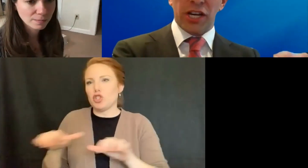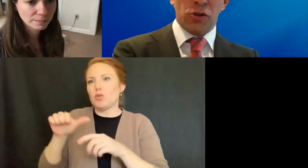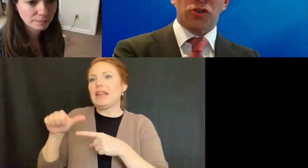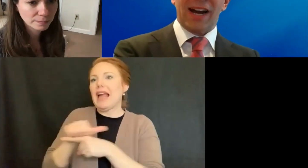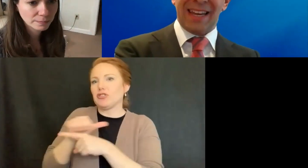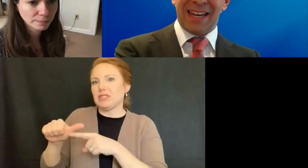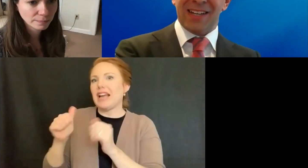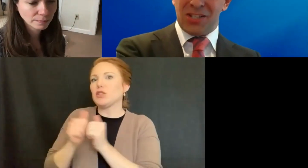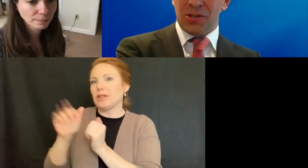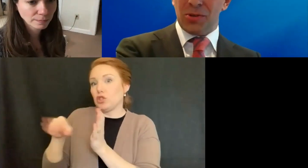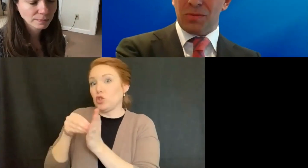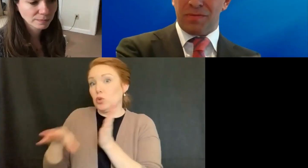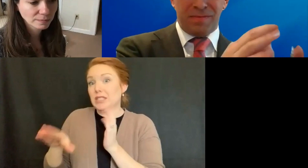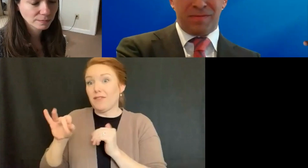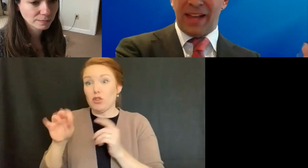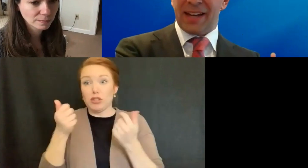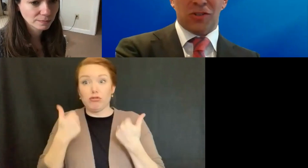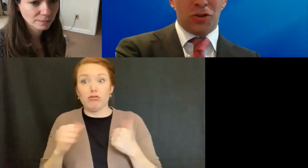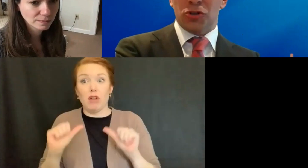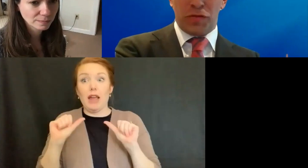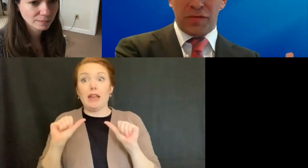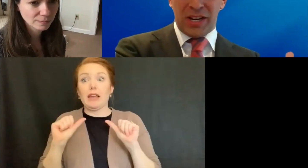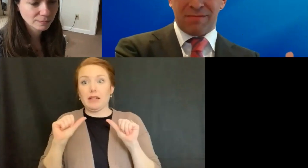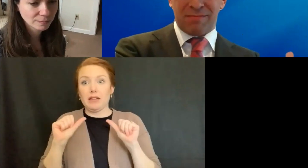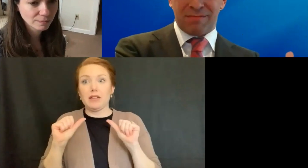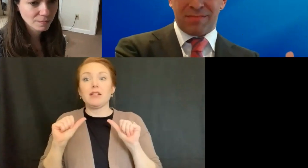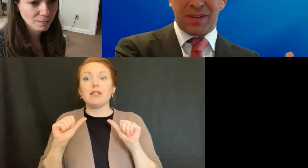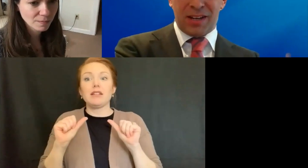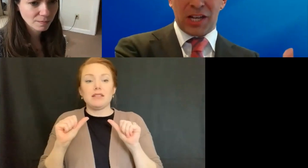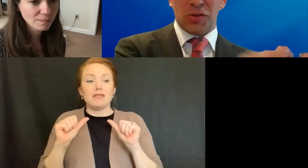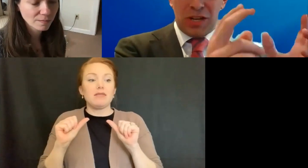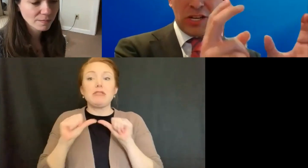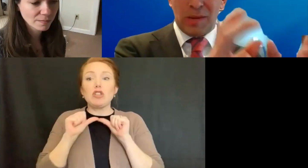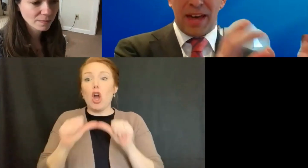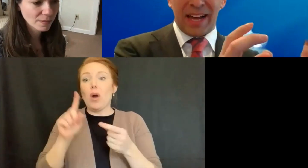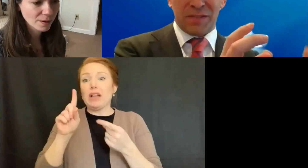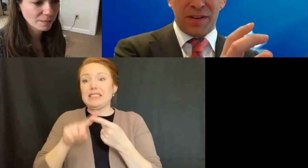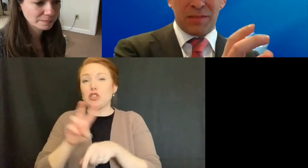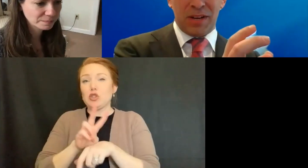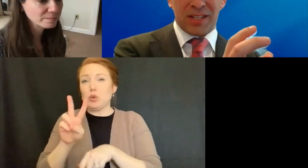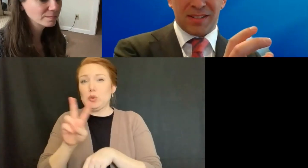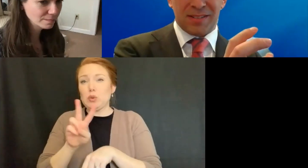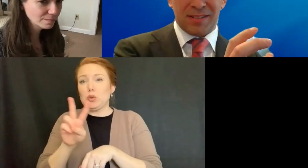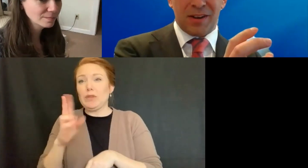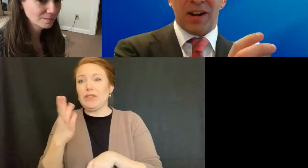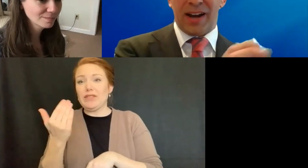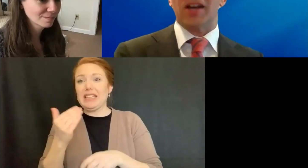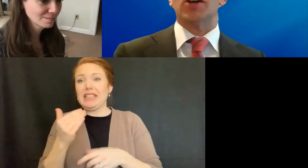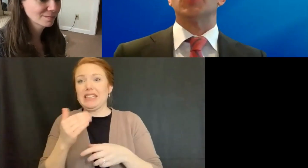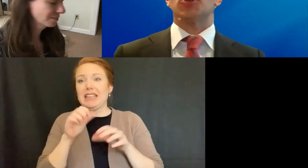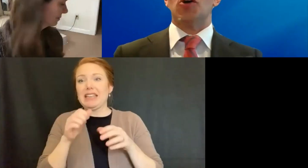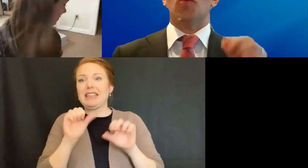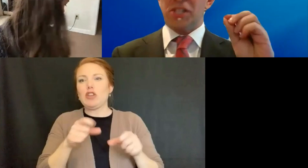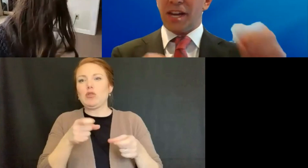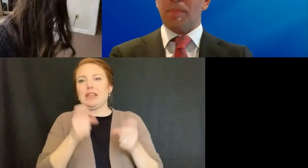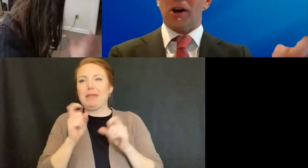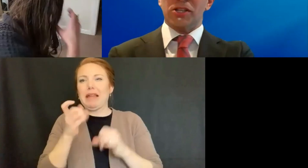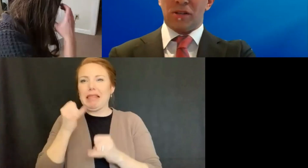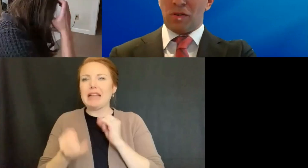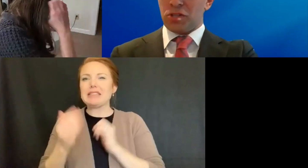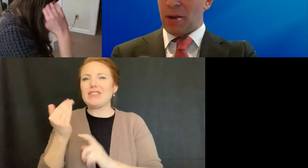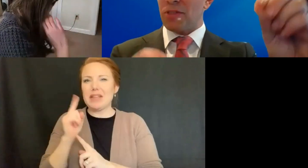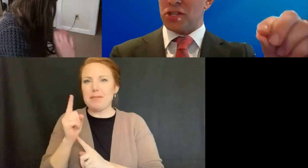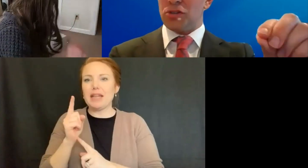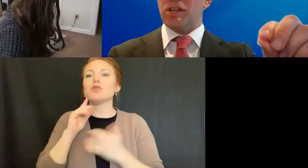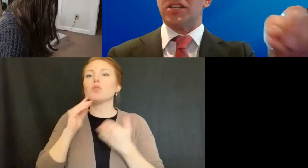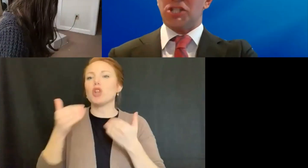exercise. Can you try to get us to like 2 to 2:15? Can you give me that last 15 minutes? Okay. So let's take a